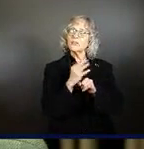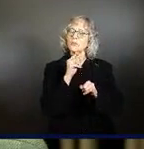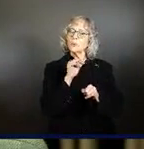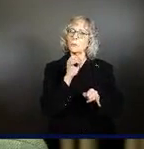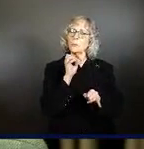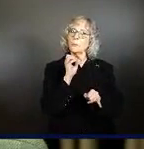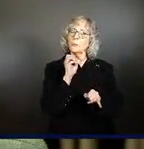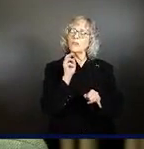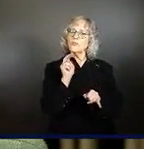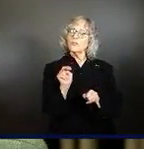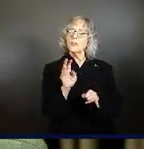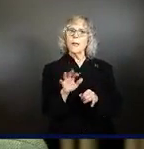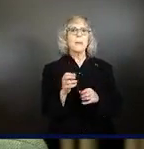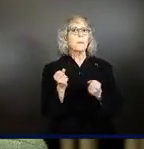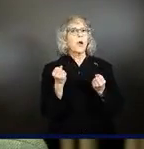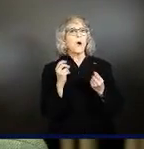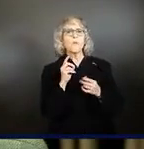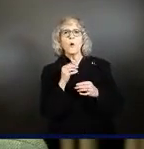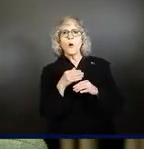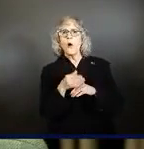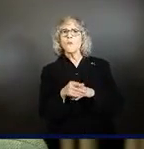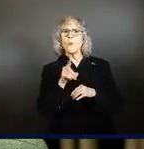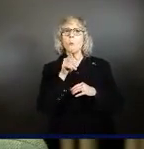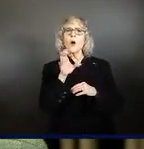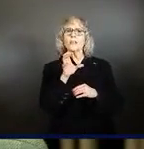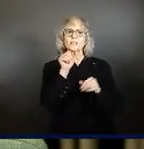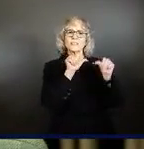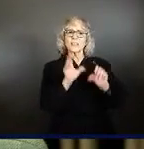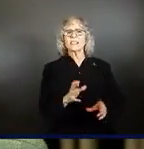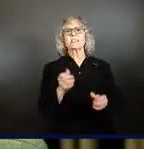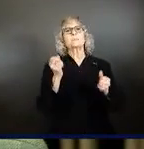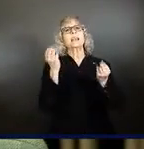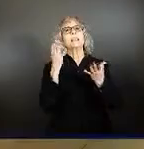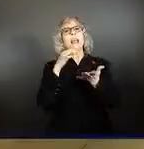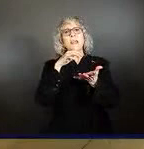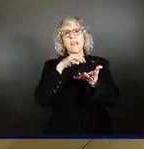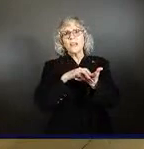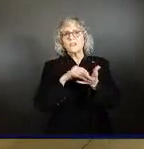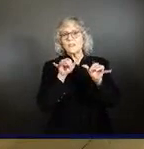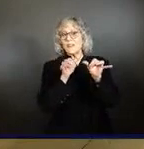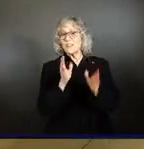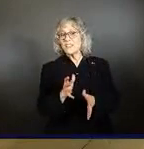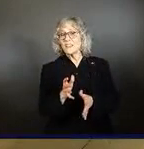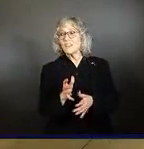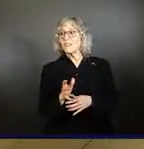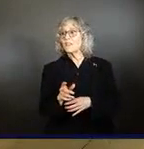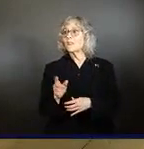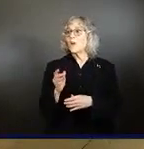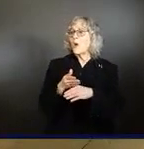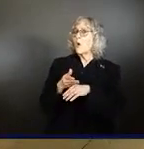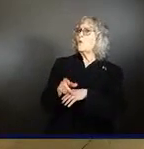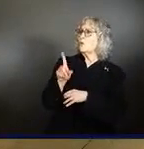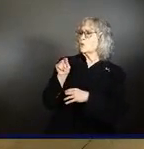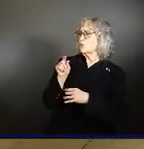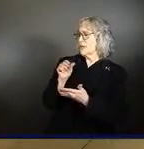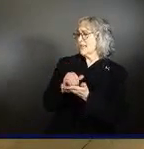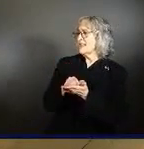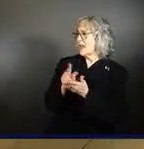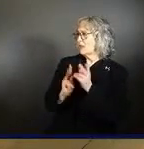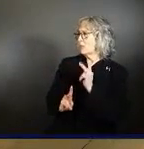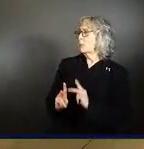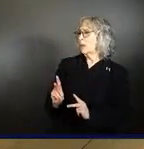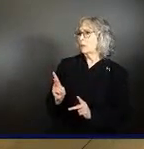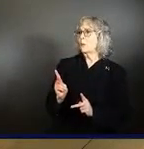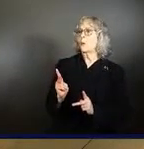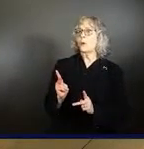over hundreds of scientists and thousands of engineers work on this mission? Over 20,000 people make